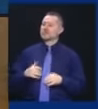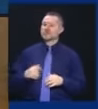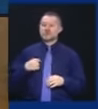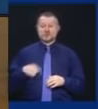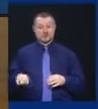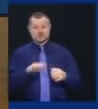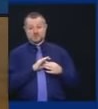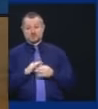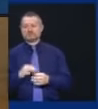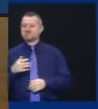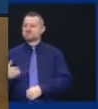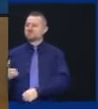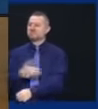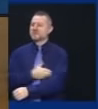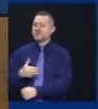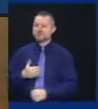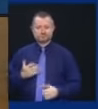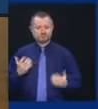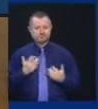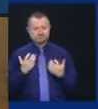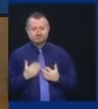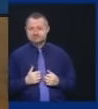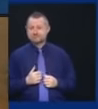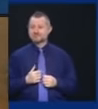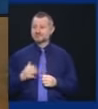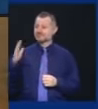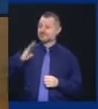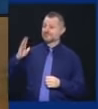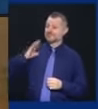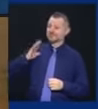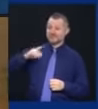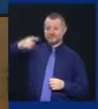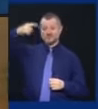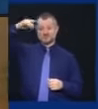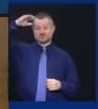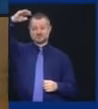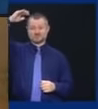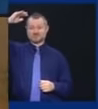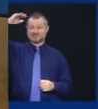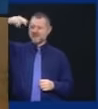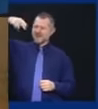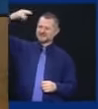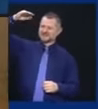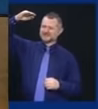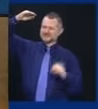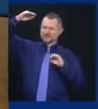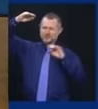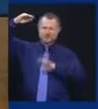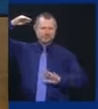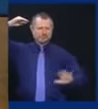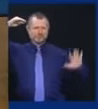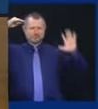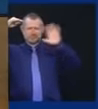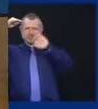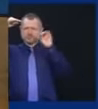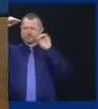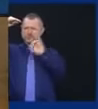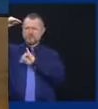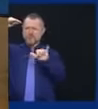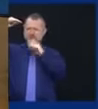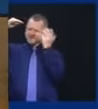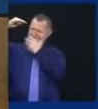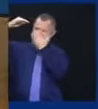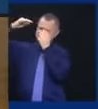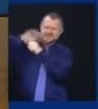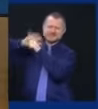unity. And we went from the highest infection rate. Nobody had the problem we had in New York. No country on